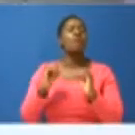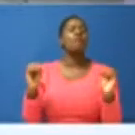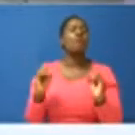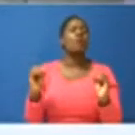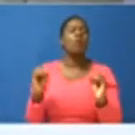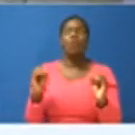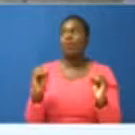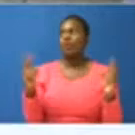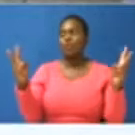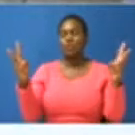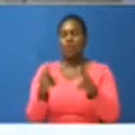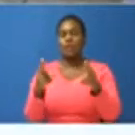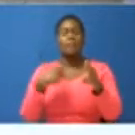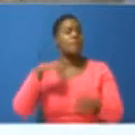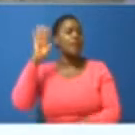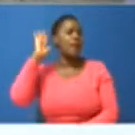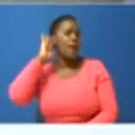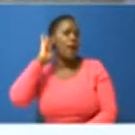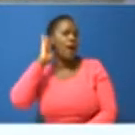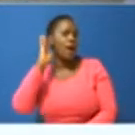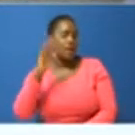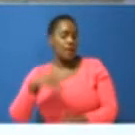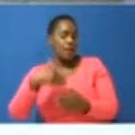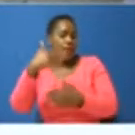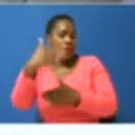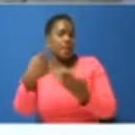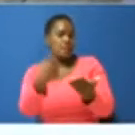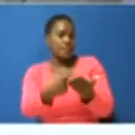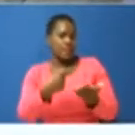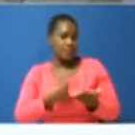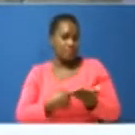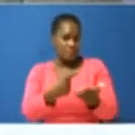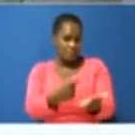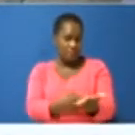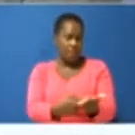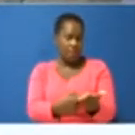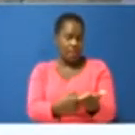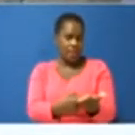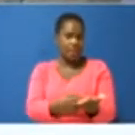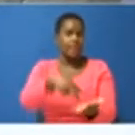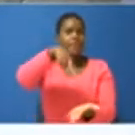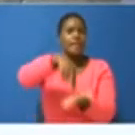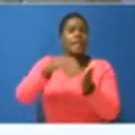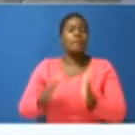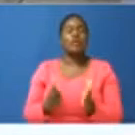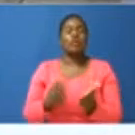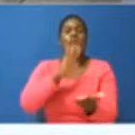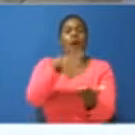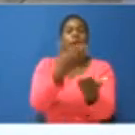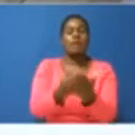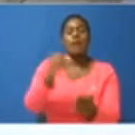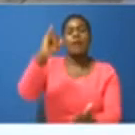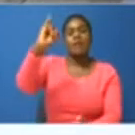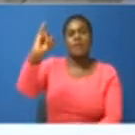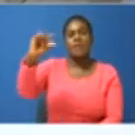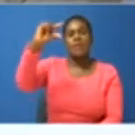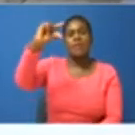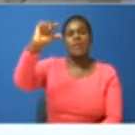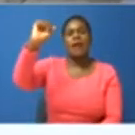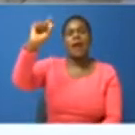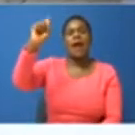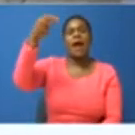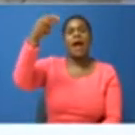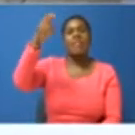let me let me cut you there because i'm told one of the candidates for the next debate is actually expected here any minute now polycarp igade and so let's hear